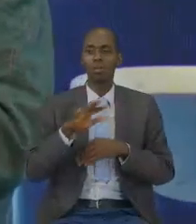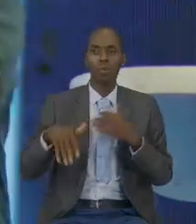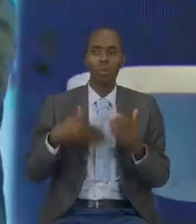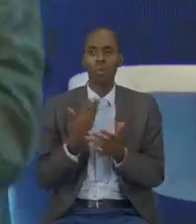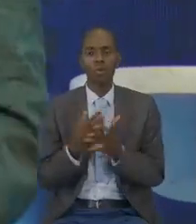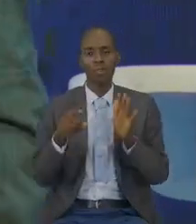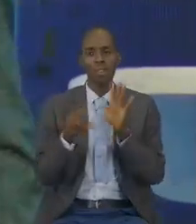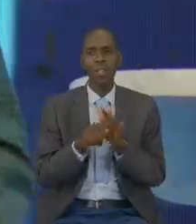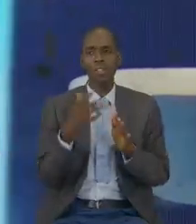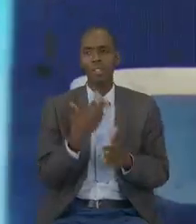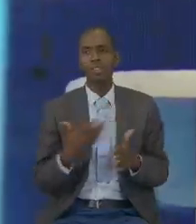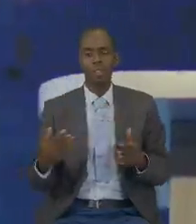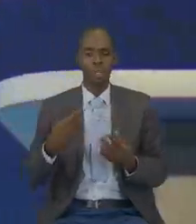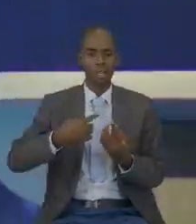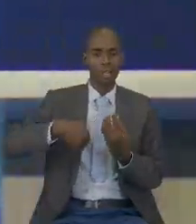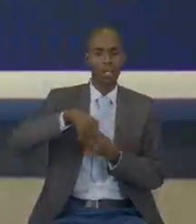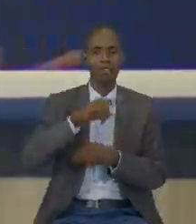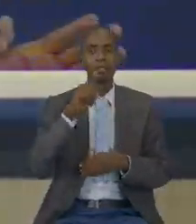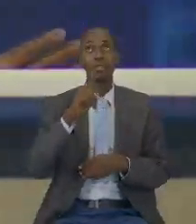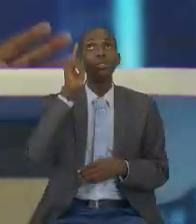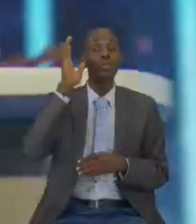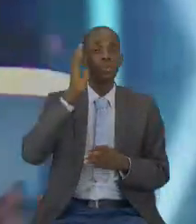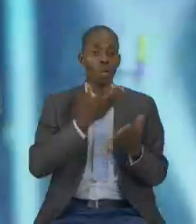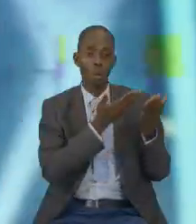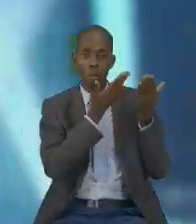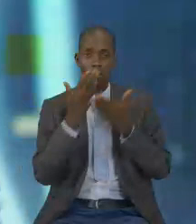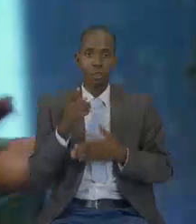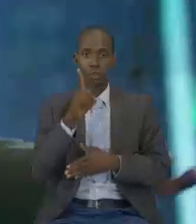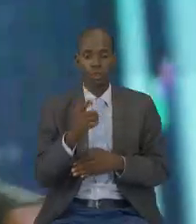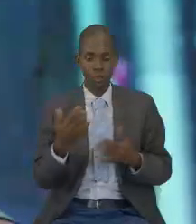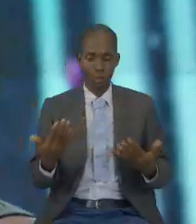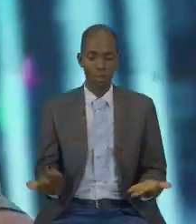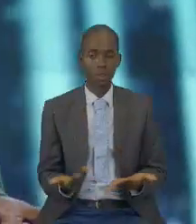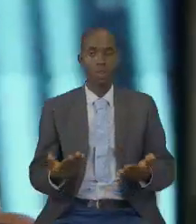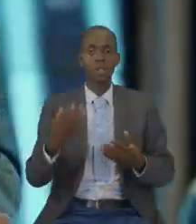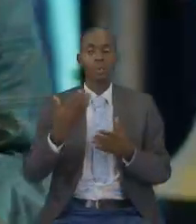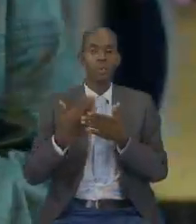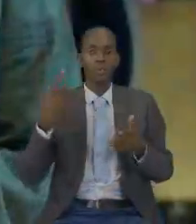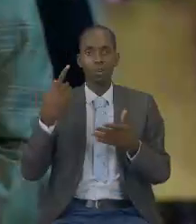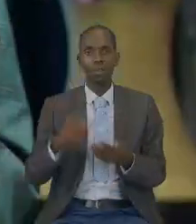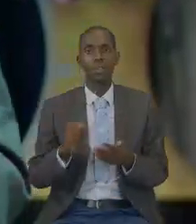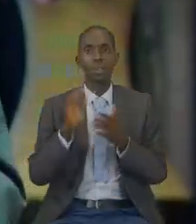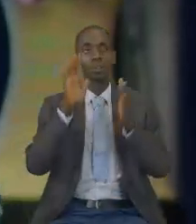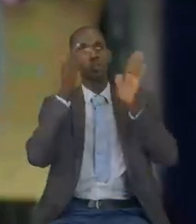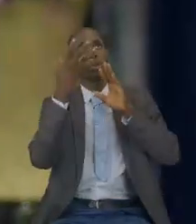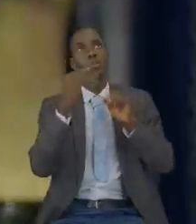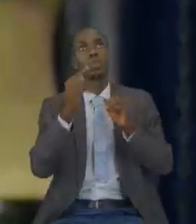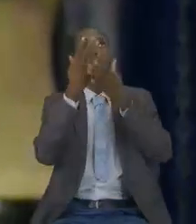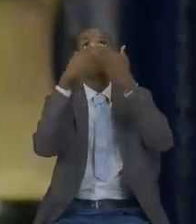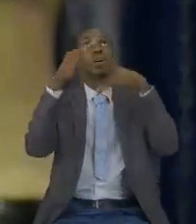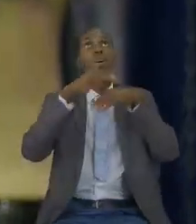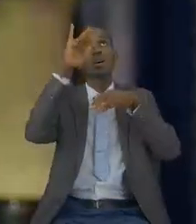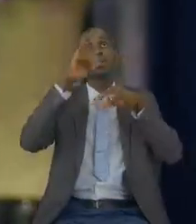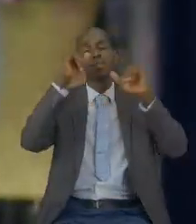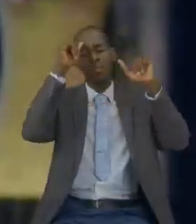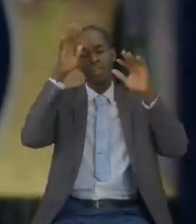negative things surrounding you. He'll bring you right to the presence of the Heavenly Father. Jesus is that